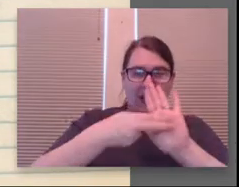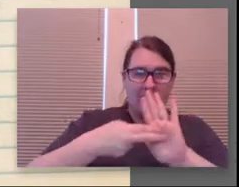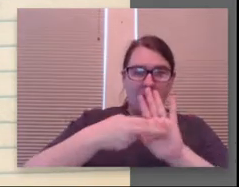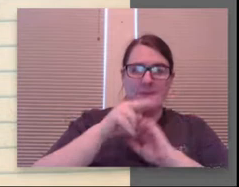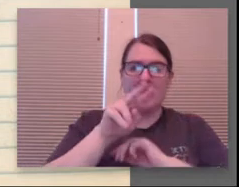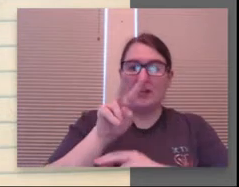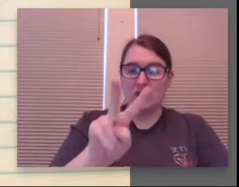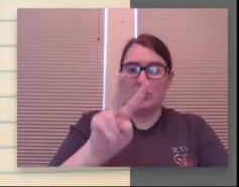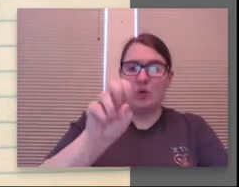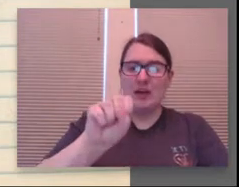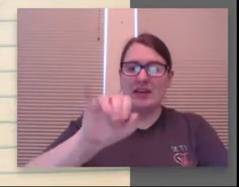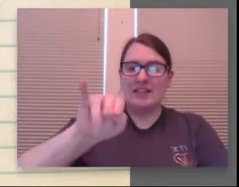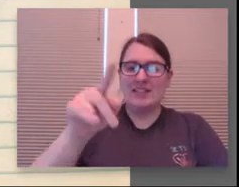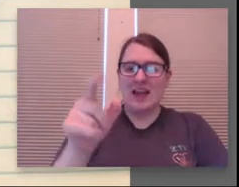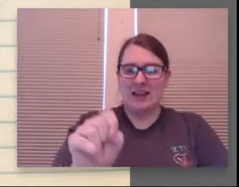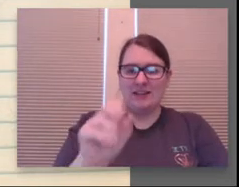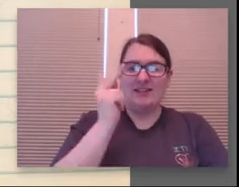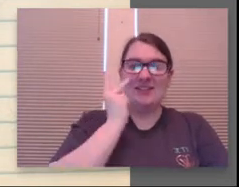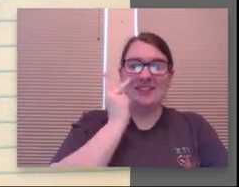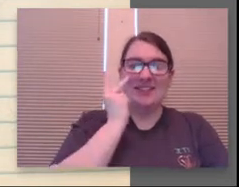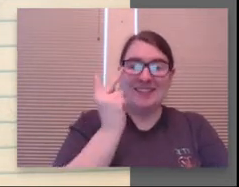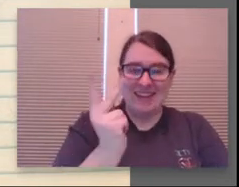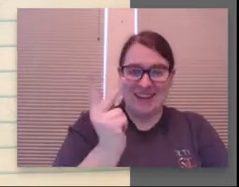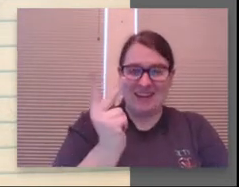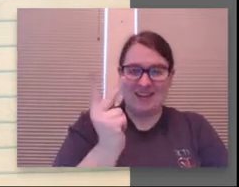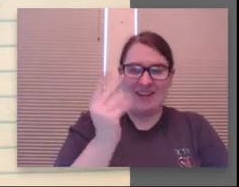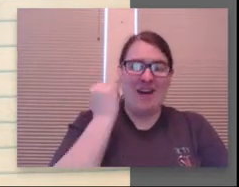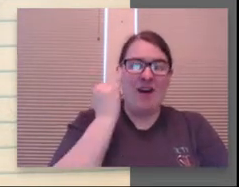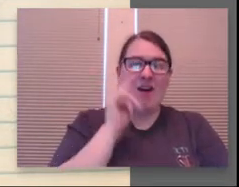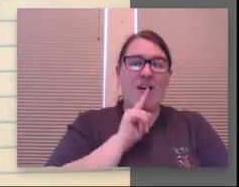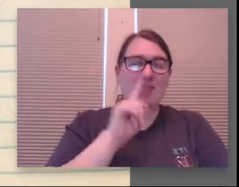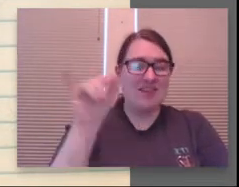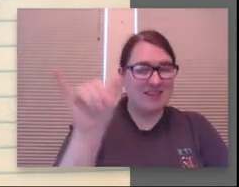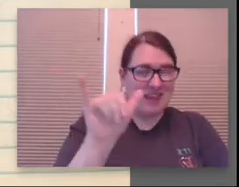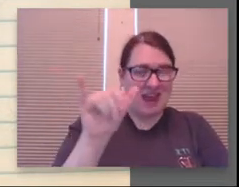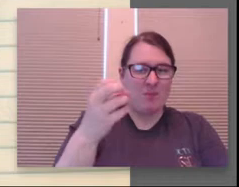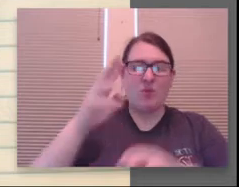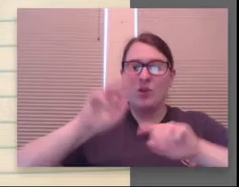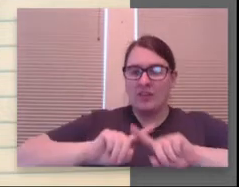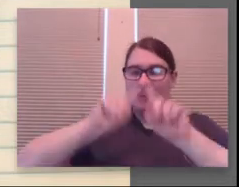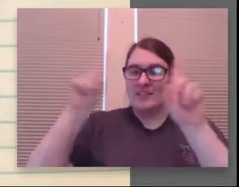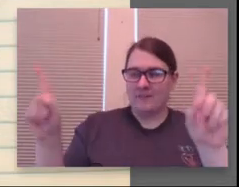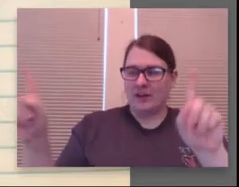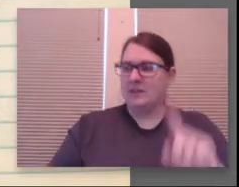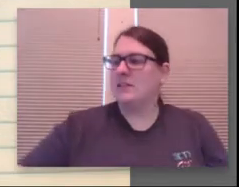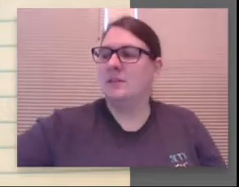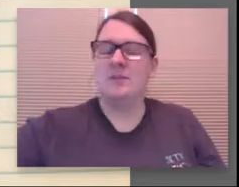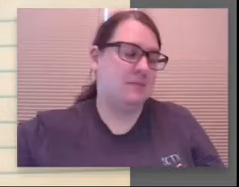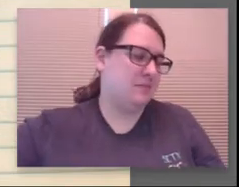to highlight my two signs to see, are they the same or are they